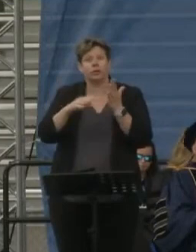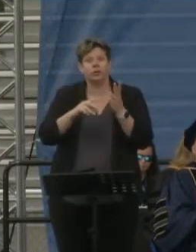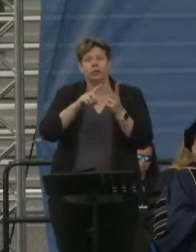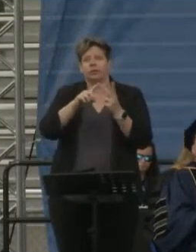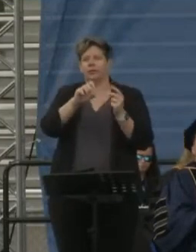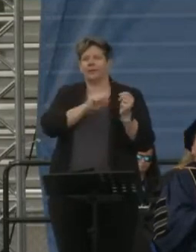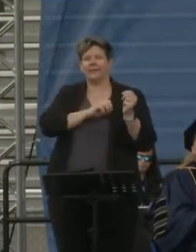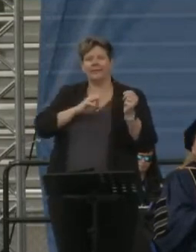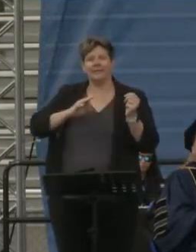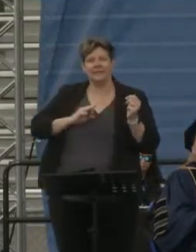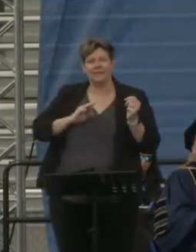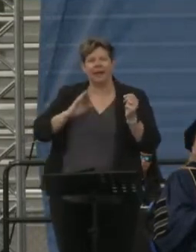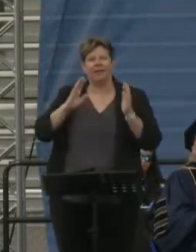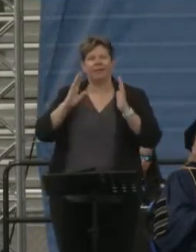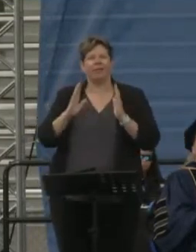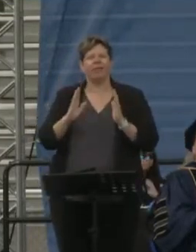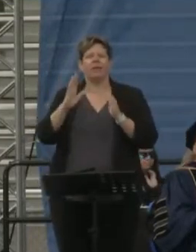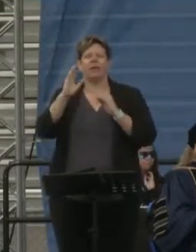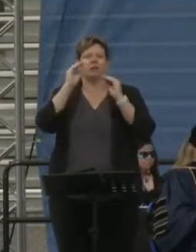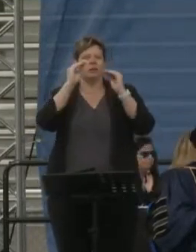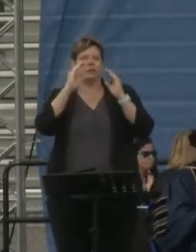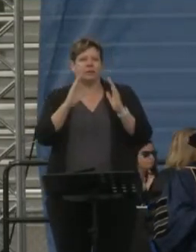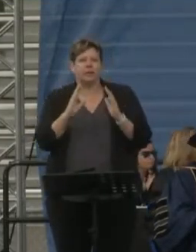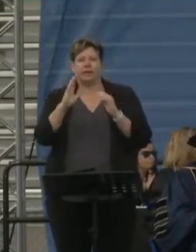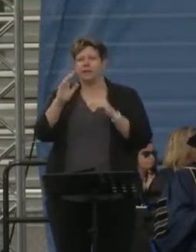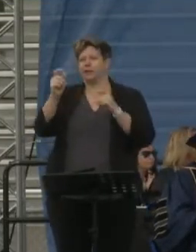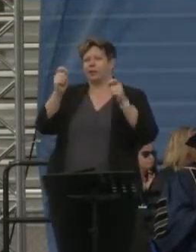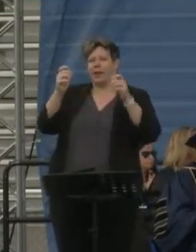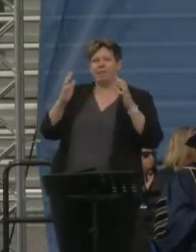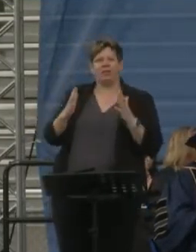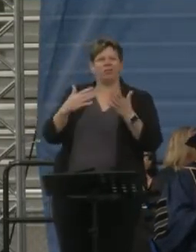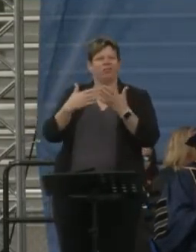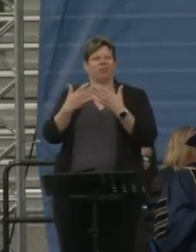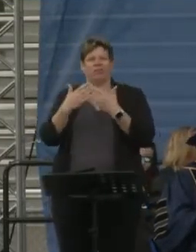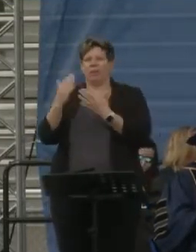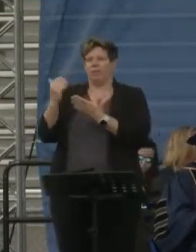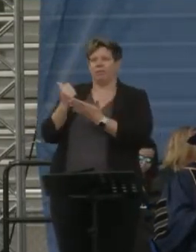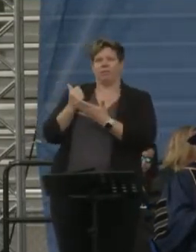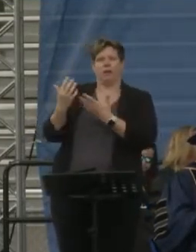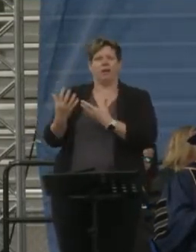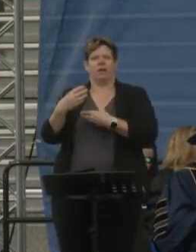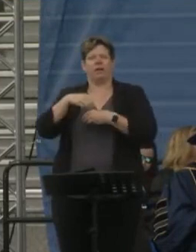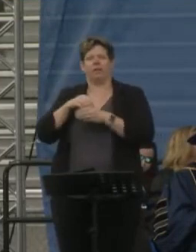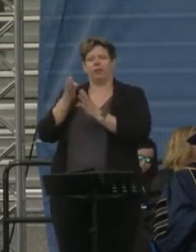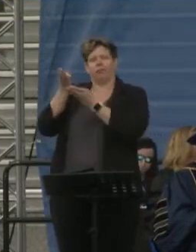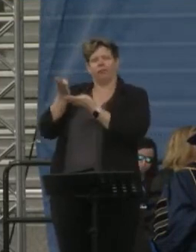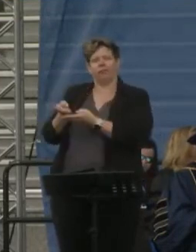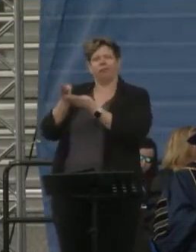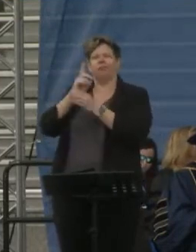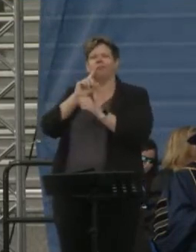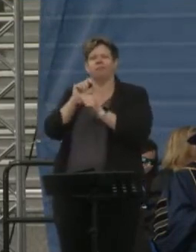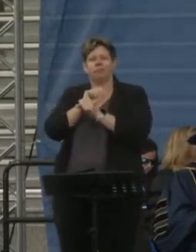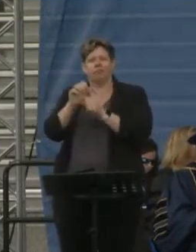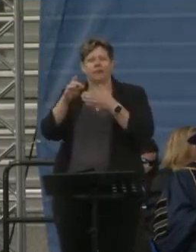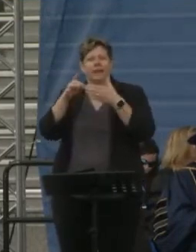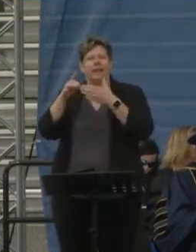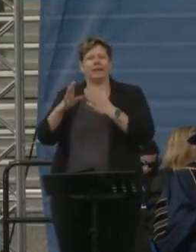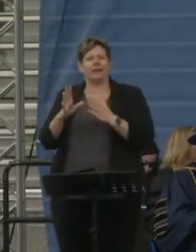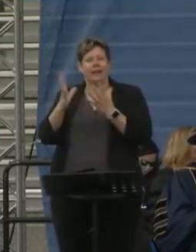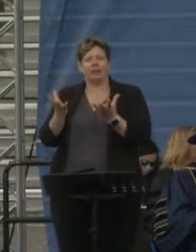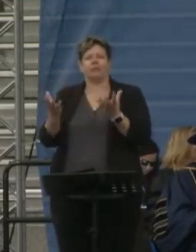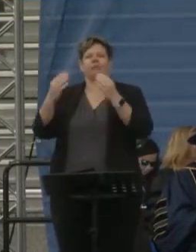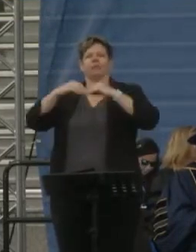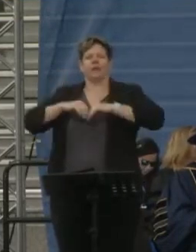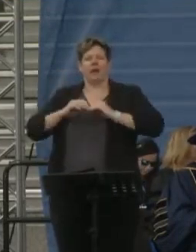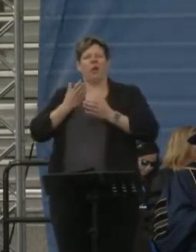to staff members, to professors and administrators alike. He is a true leader who was born to serve and